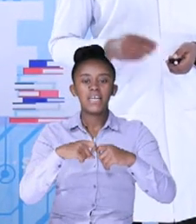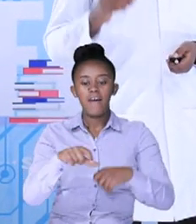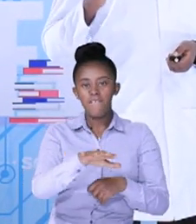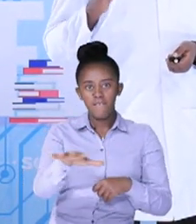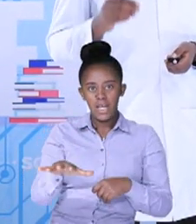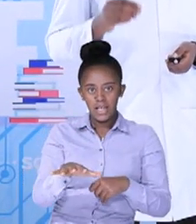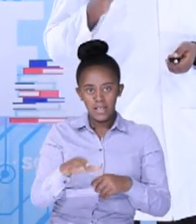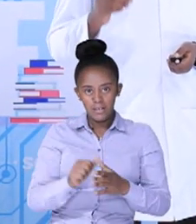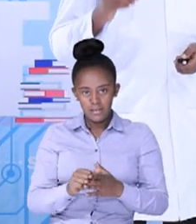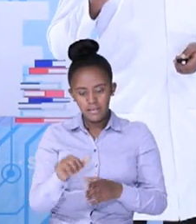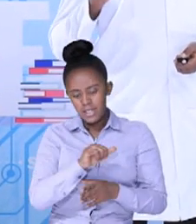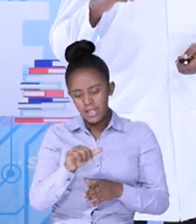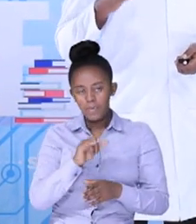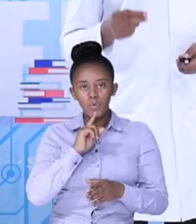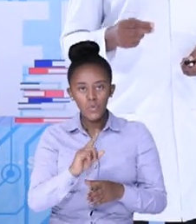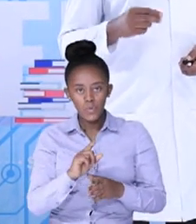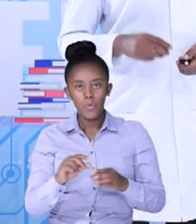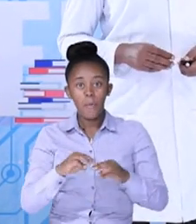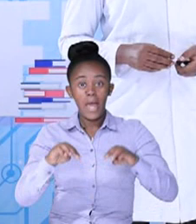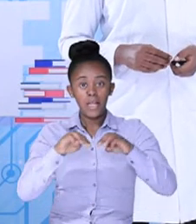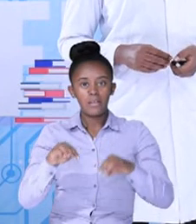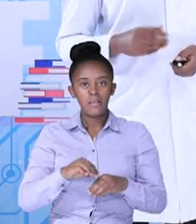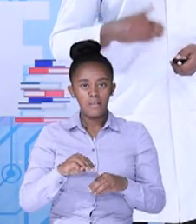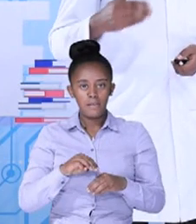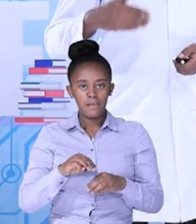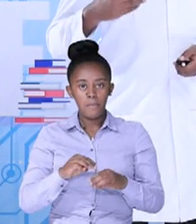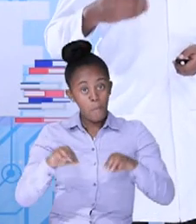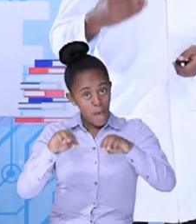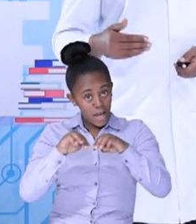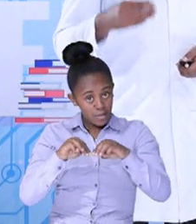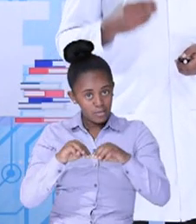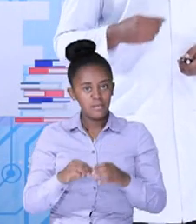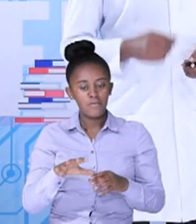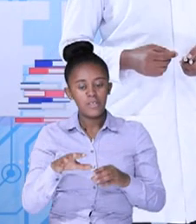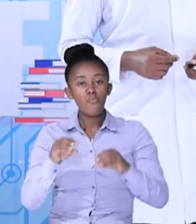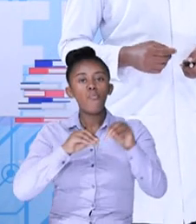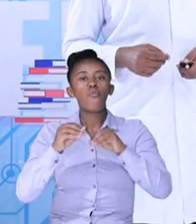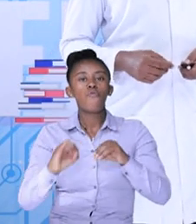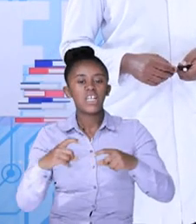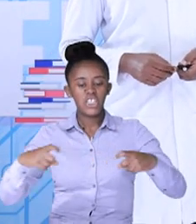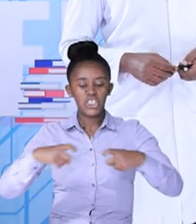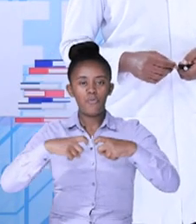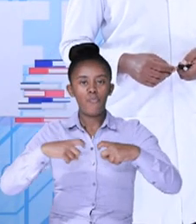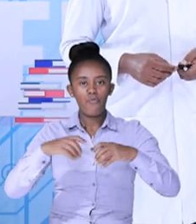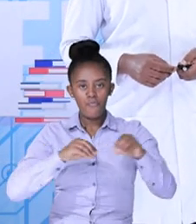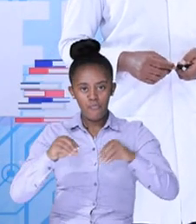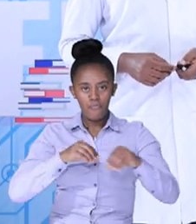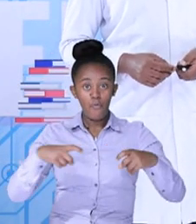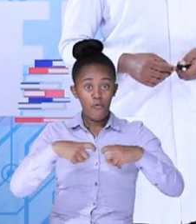is true that there is a magnetic field around a moving charged body,